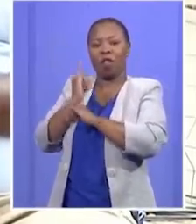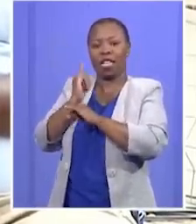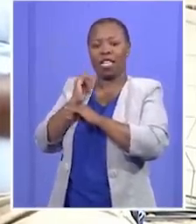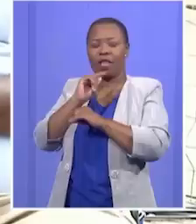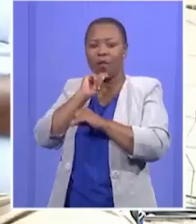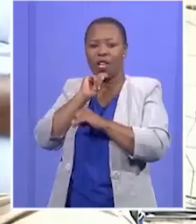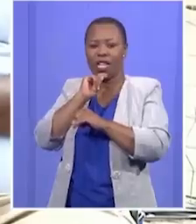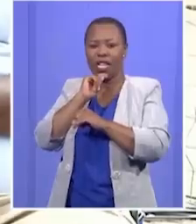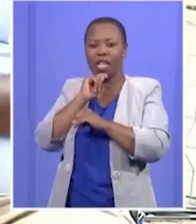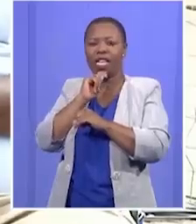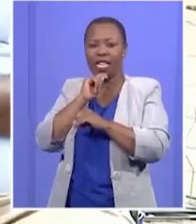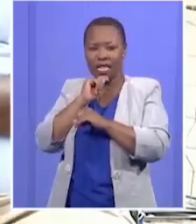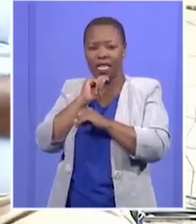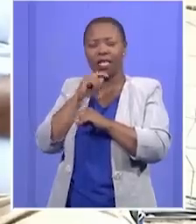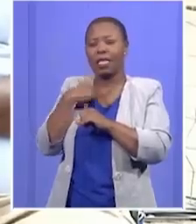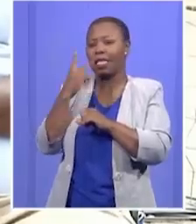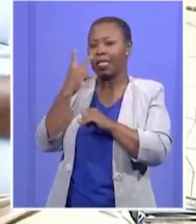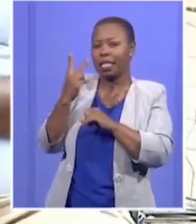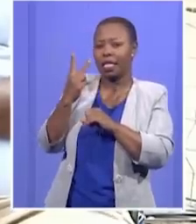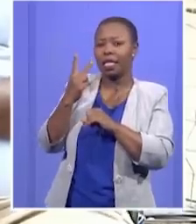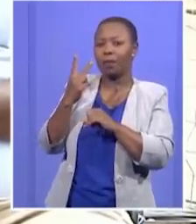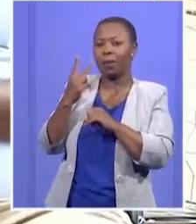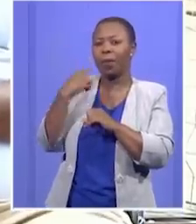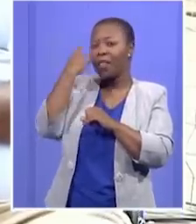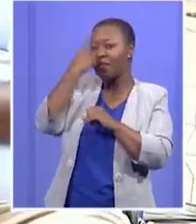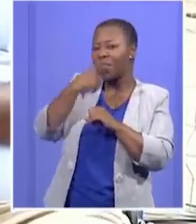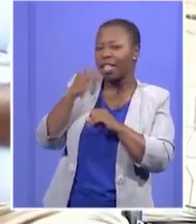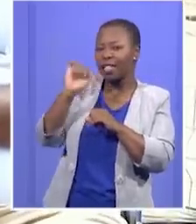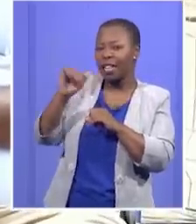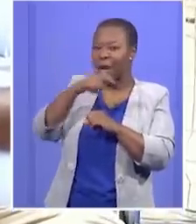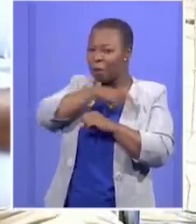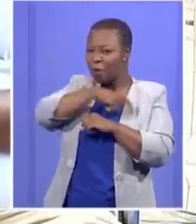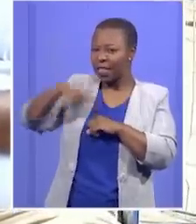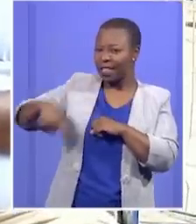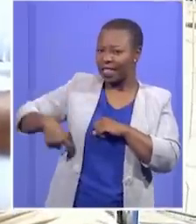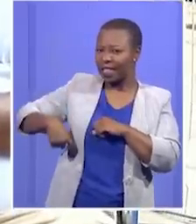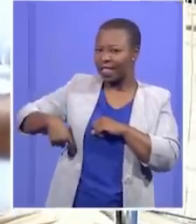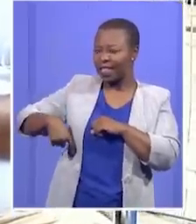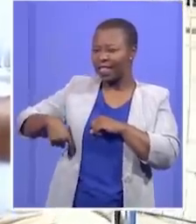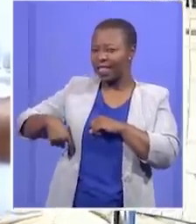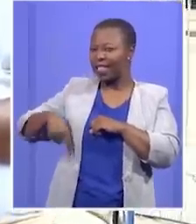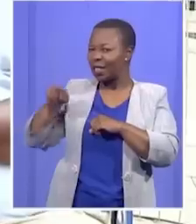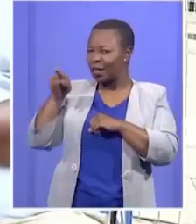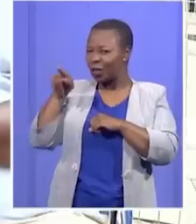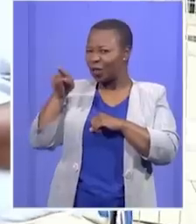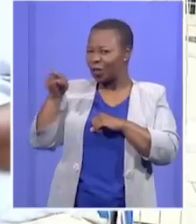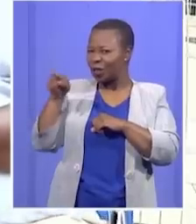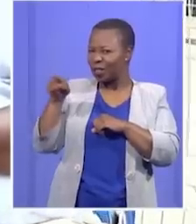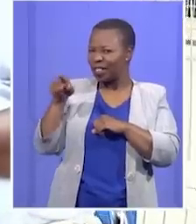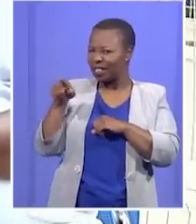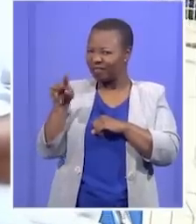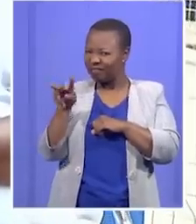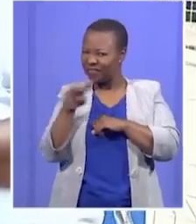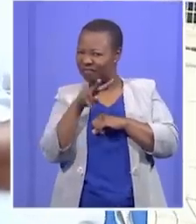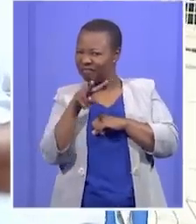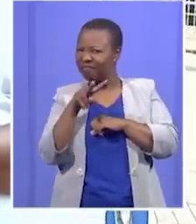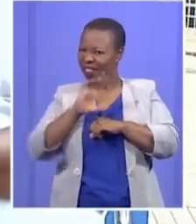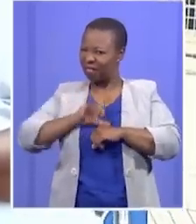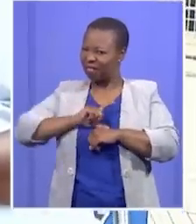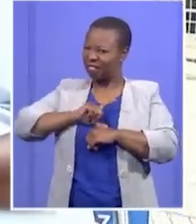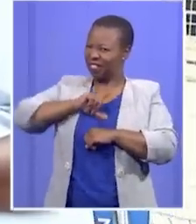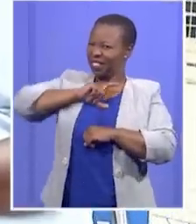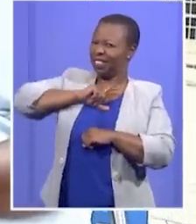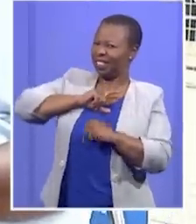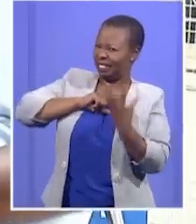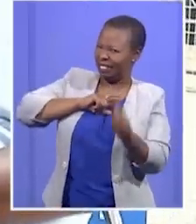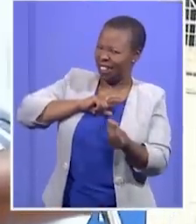the faces, particularly of the president, did you see a man perhaps confident he may retain this? I don't know whether